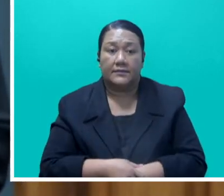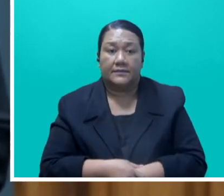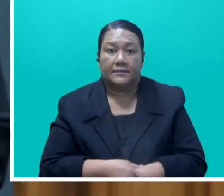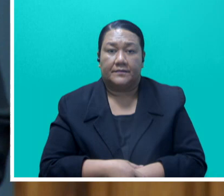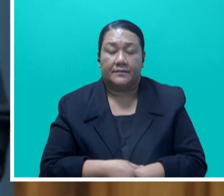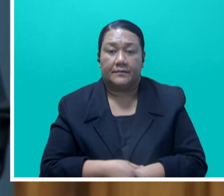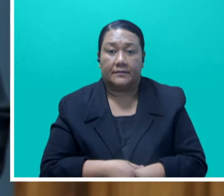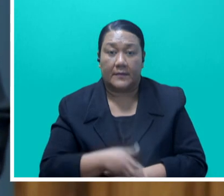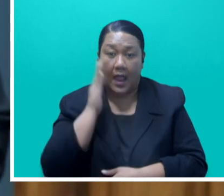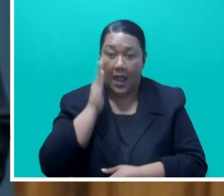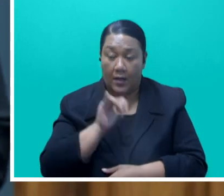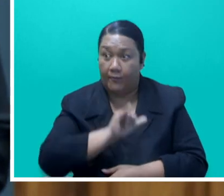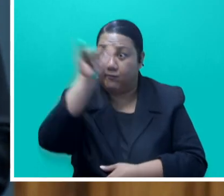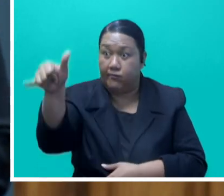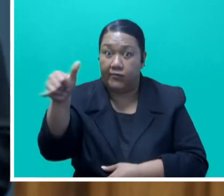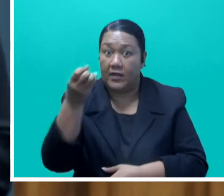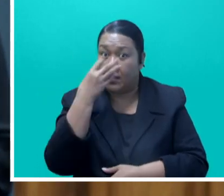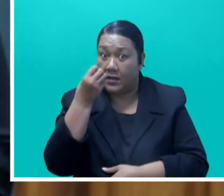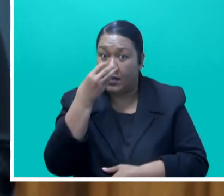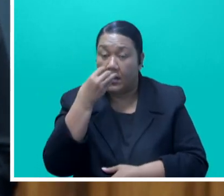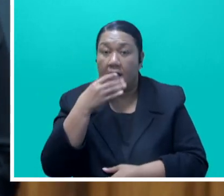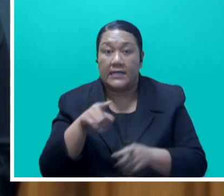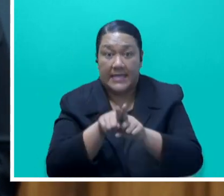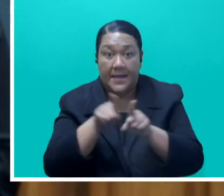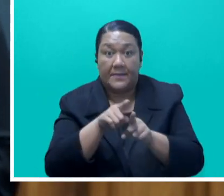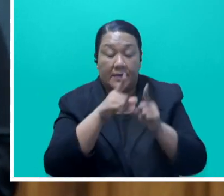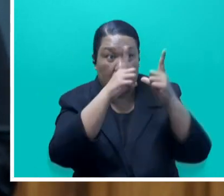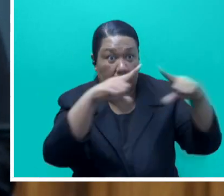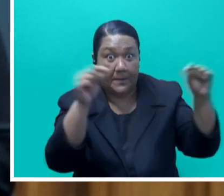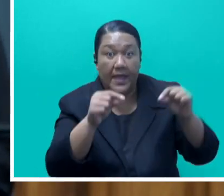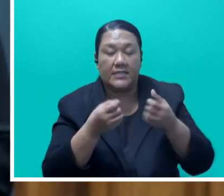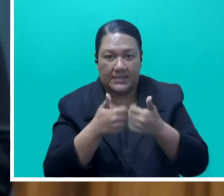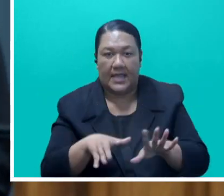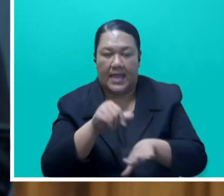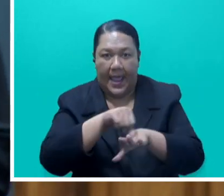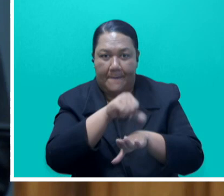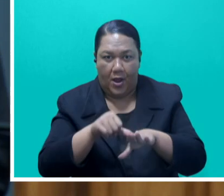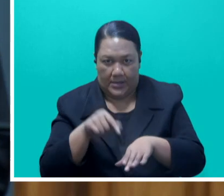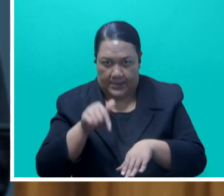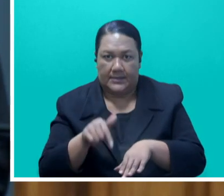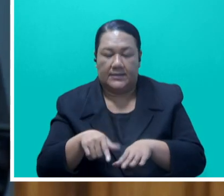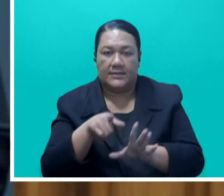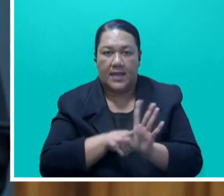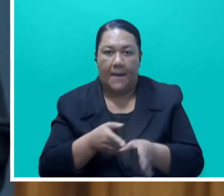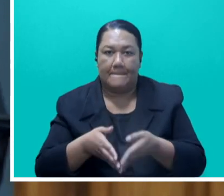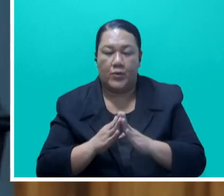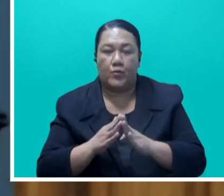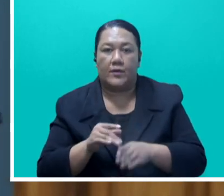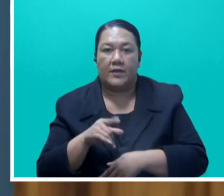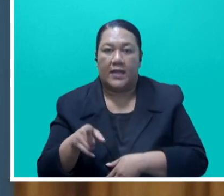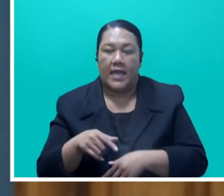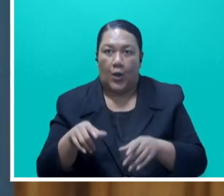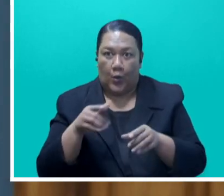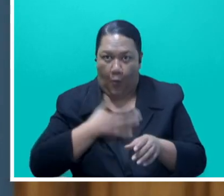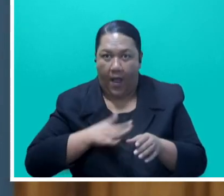the direct flights to Hong Kong and Japan are starting in April this year, and we expect to see a boost in trade with Asia. While